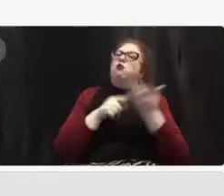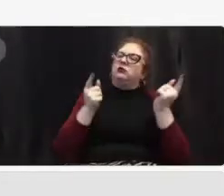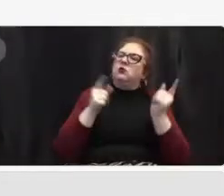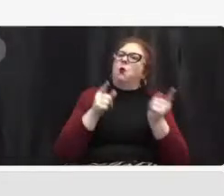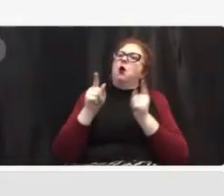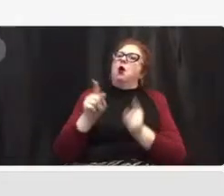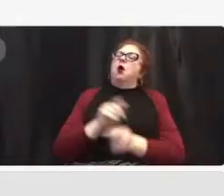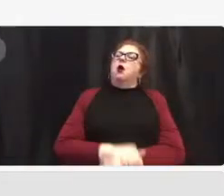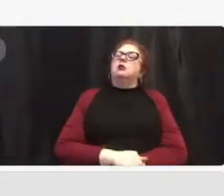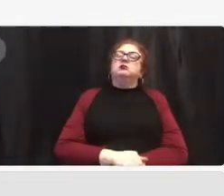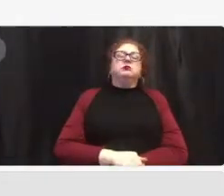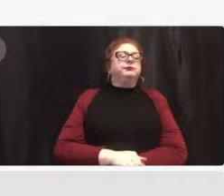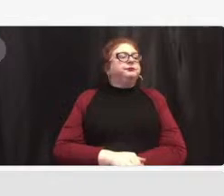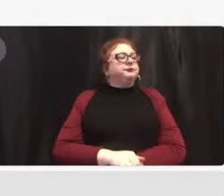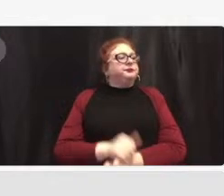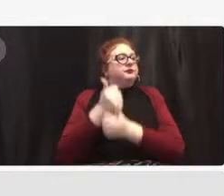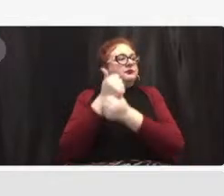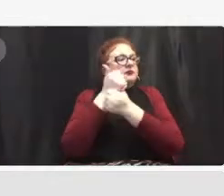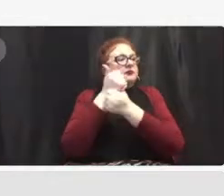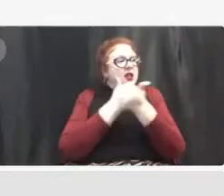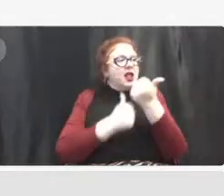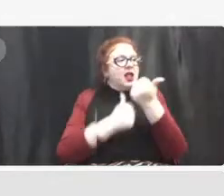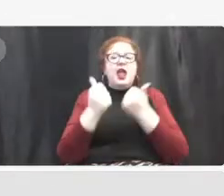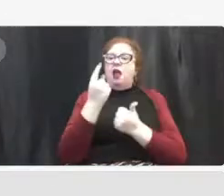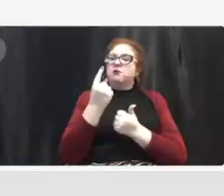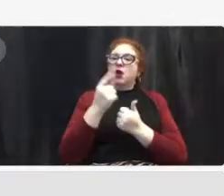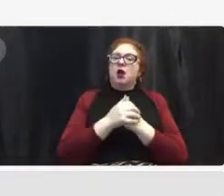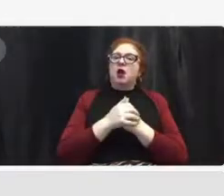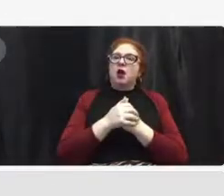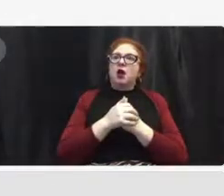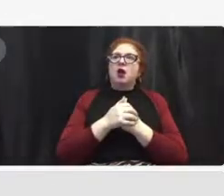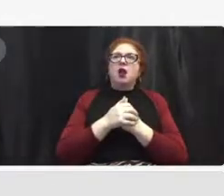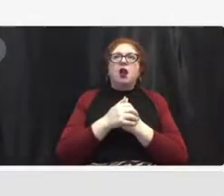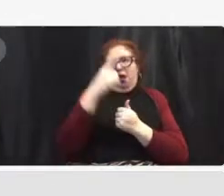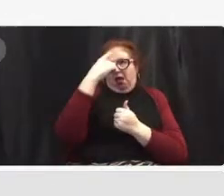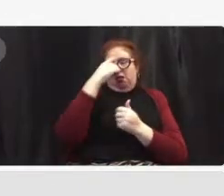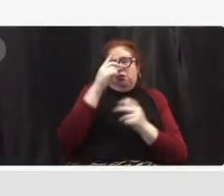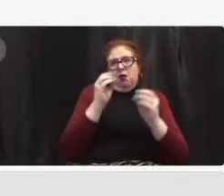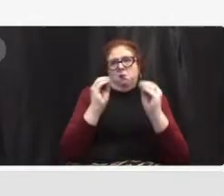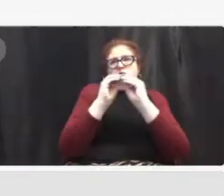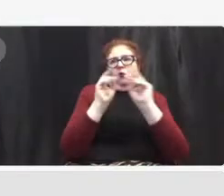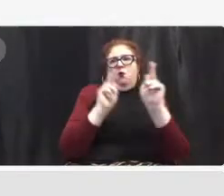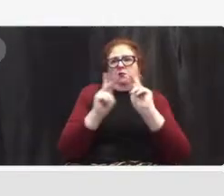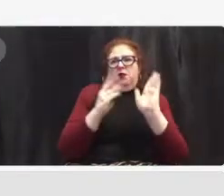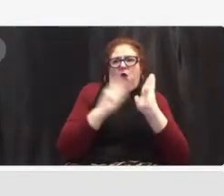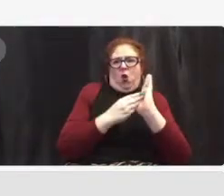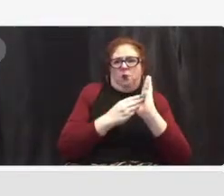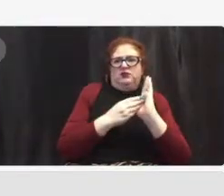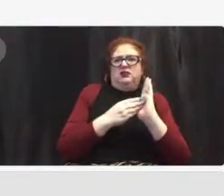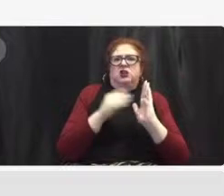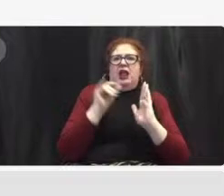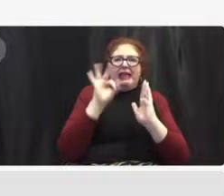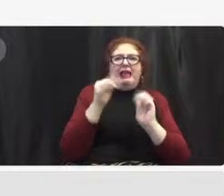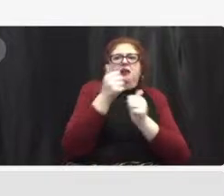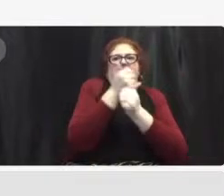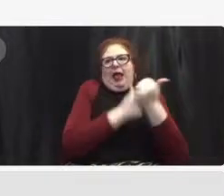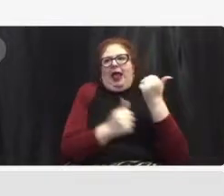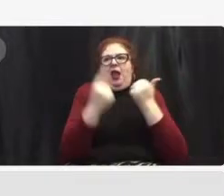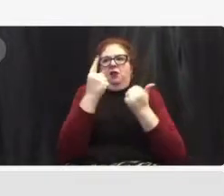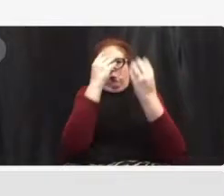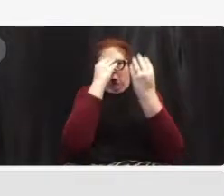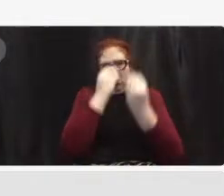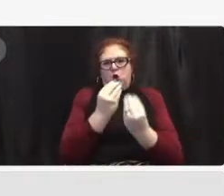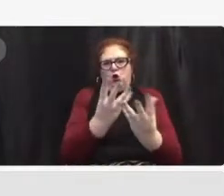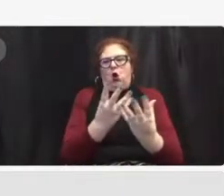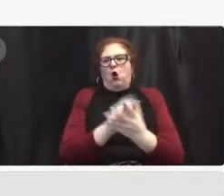that he says that was, I think it would be more folk here in opposition if everyone was notified, and this was an